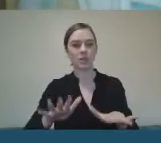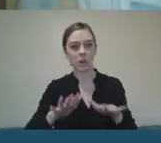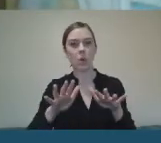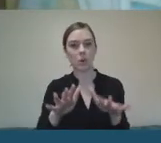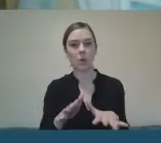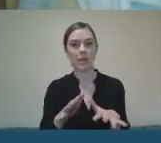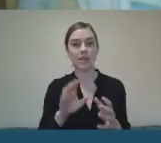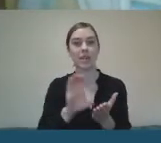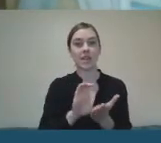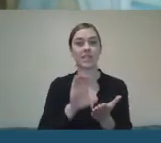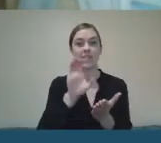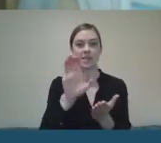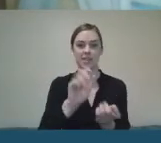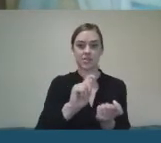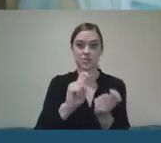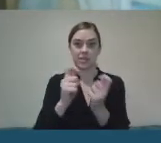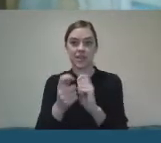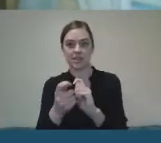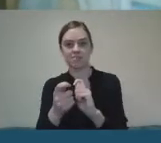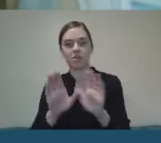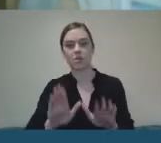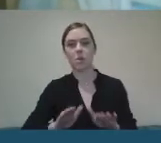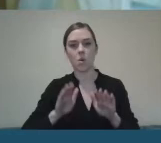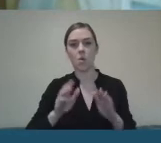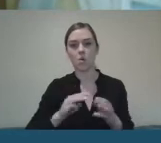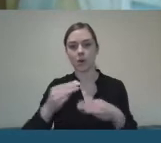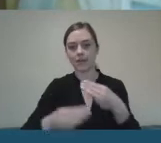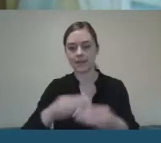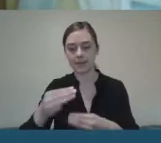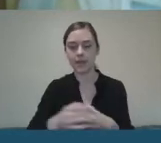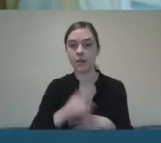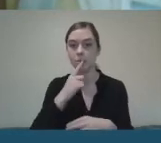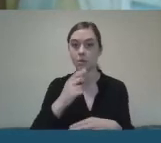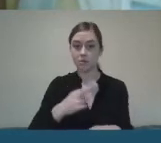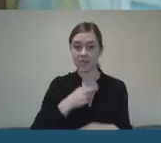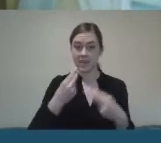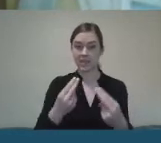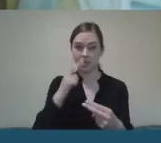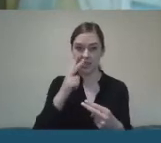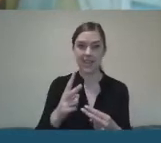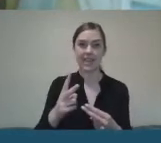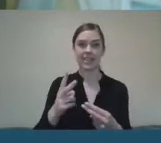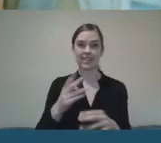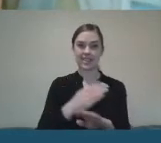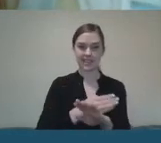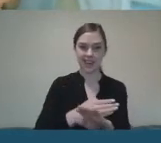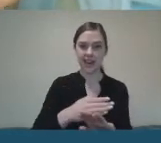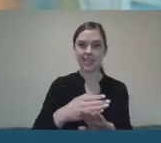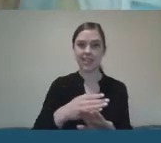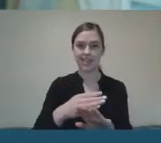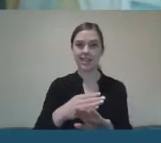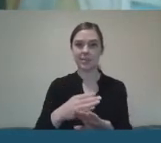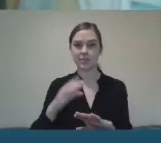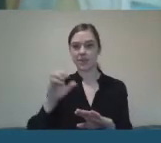transitions move slowly as well. So what we really need to see is start to see things like the SIDO network that we